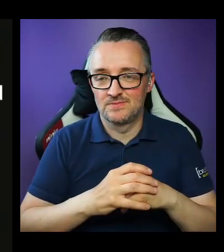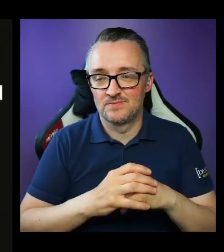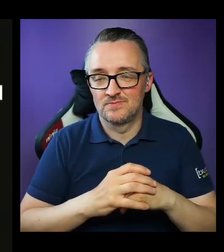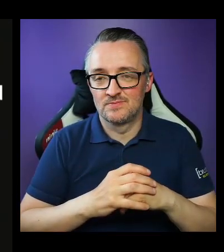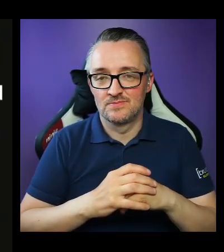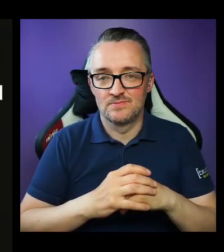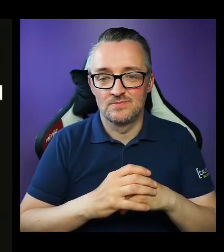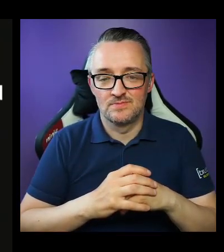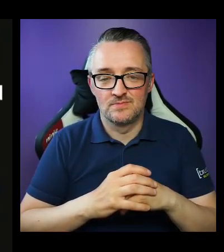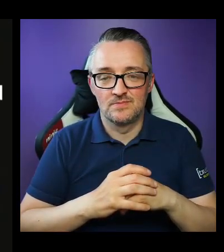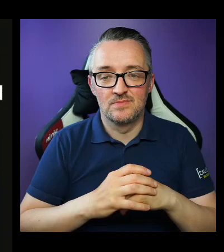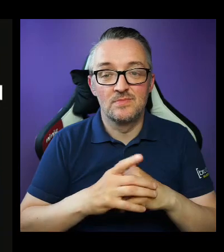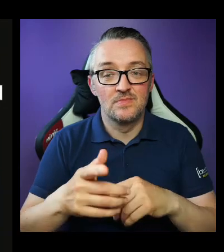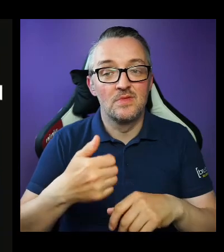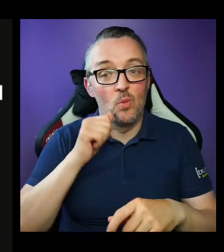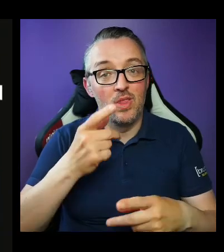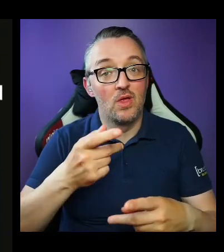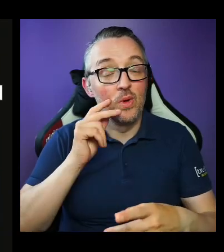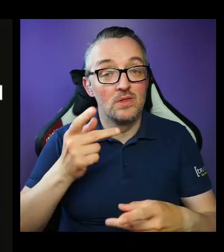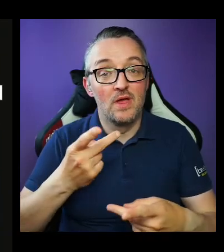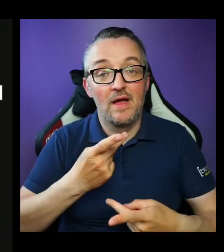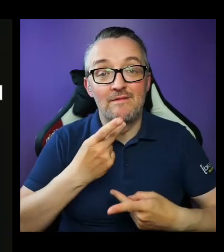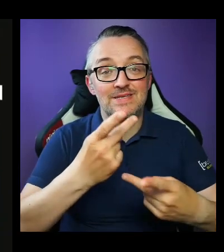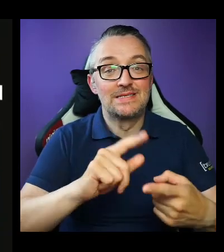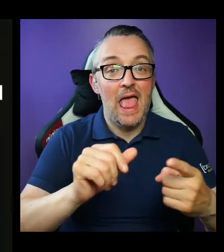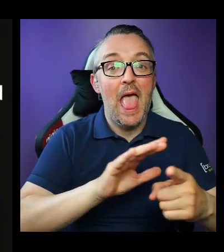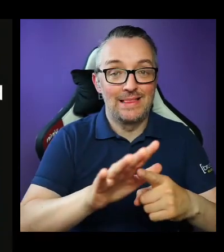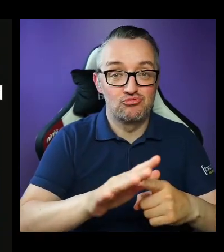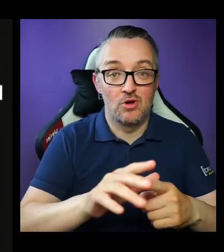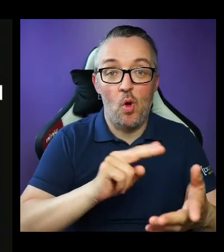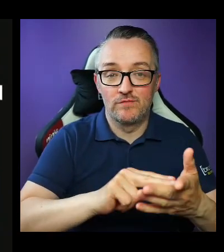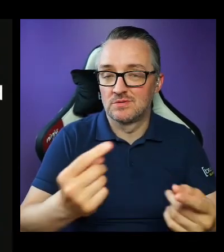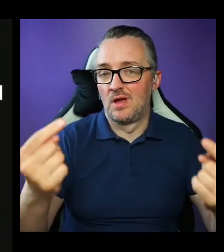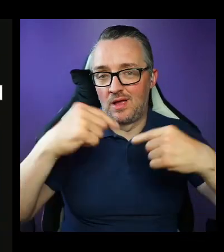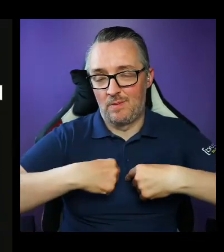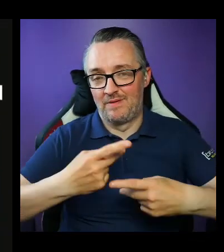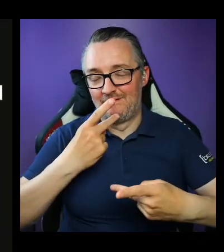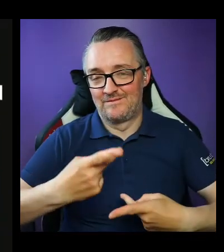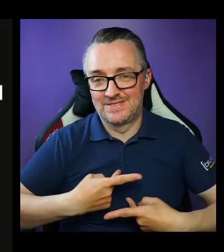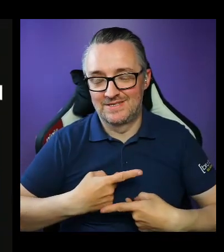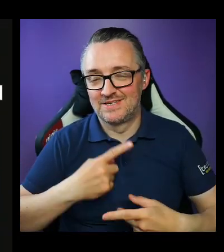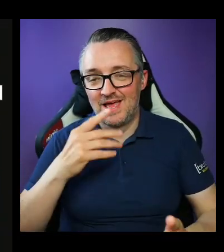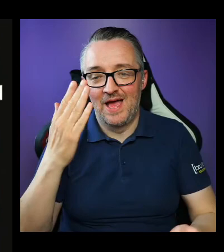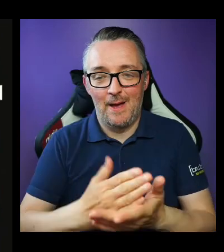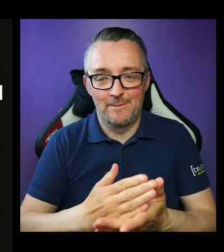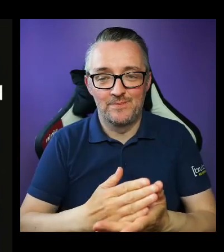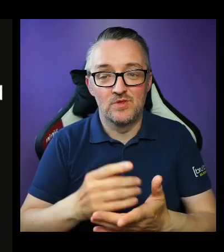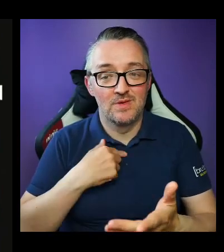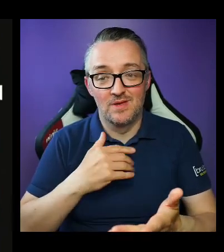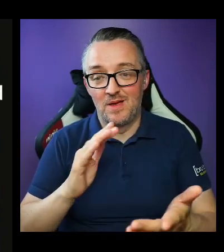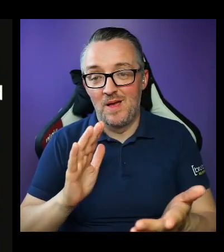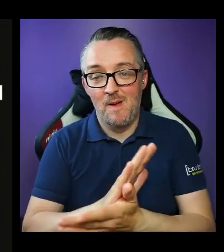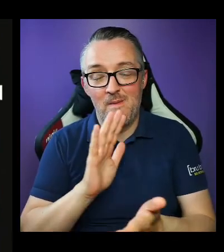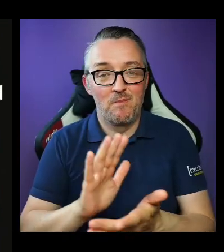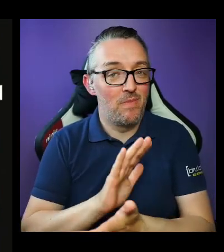it. And you're going to visit us when you visit the Edinburgh office, aren't you? Absolutely. Yeah, it was my pleasure